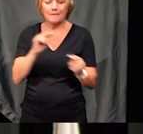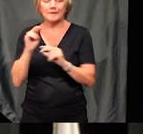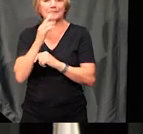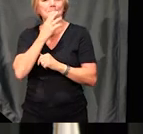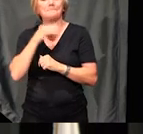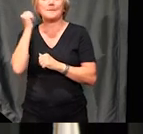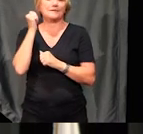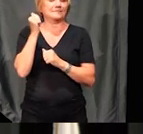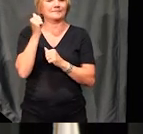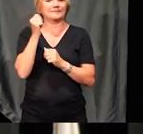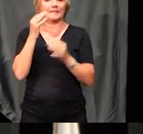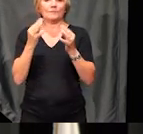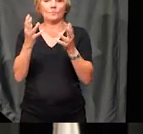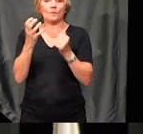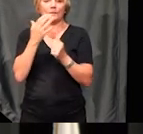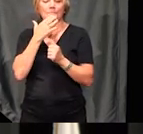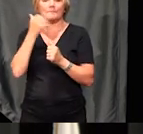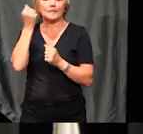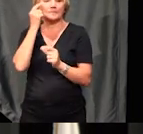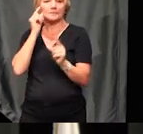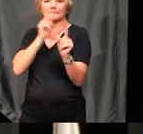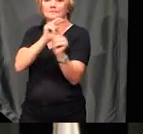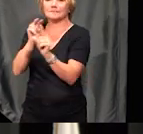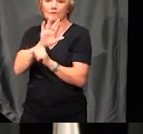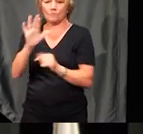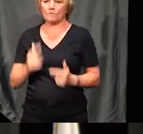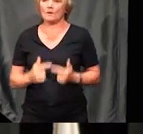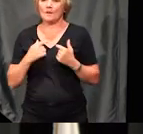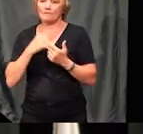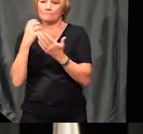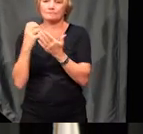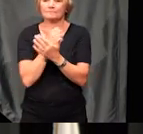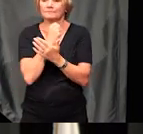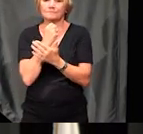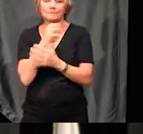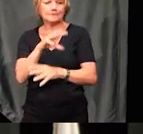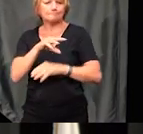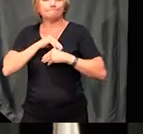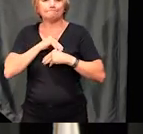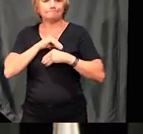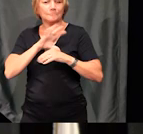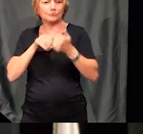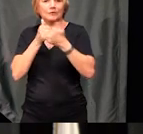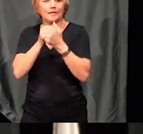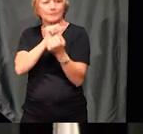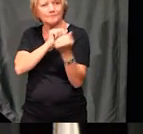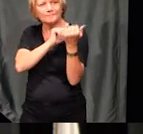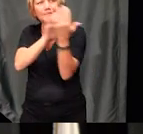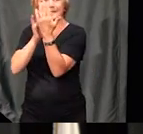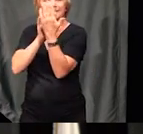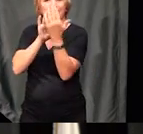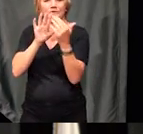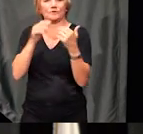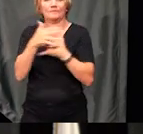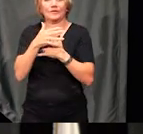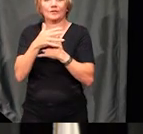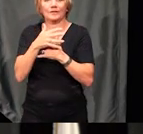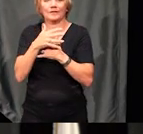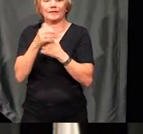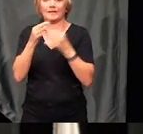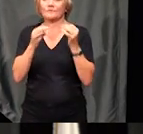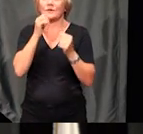best perspective of your life, embrace challenges, face your fears, otherwise they use set your